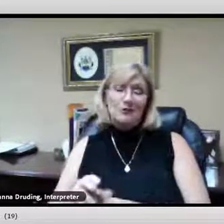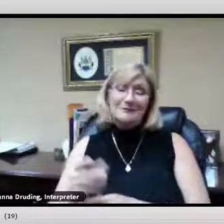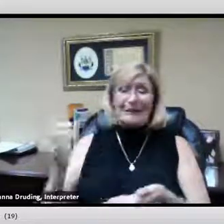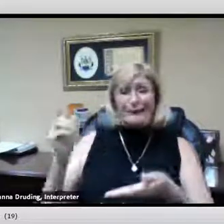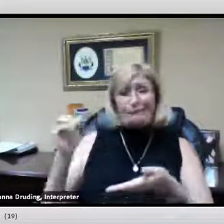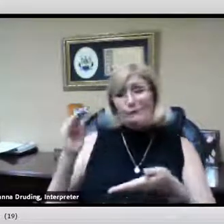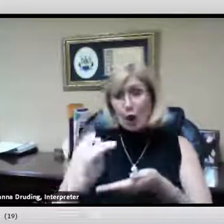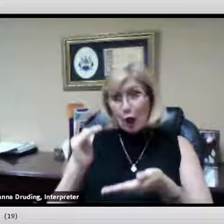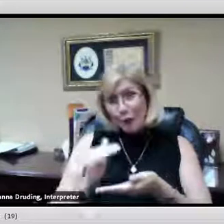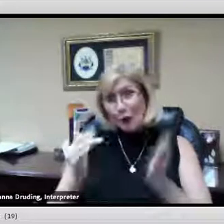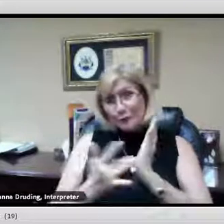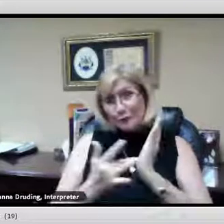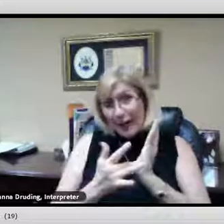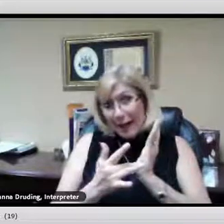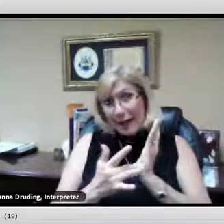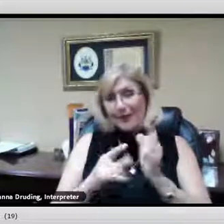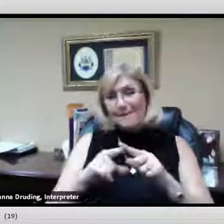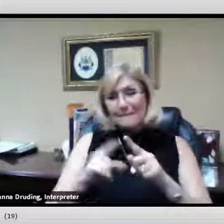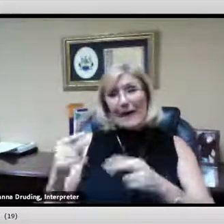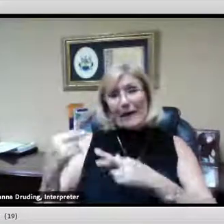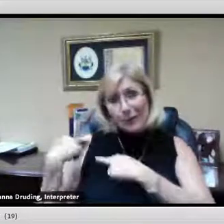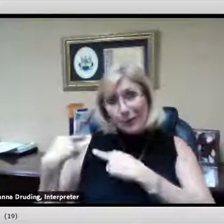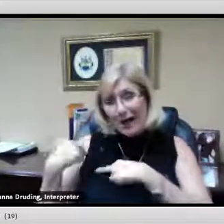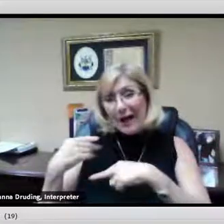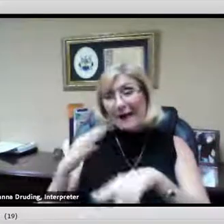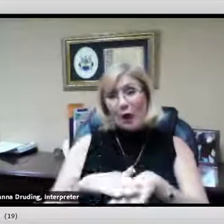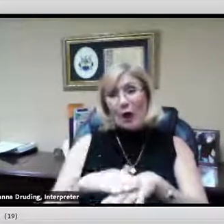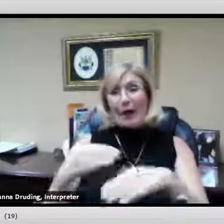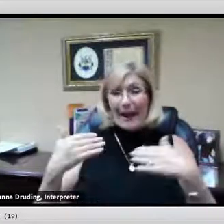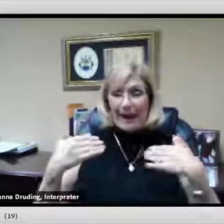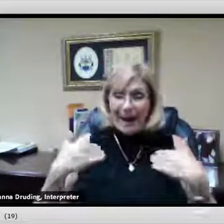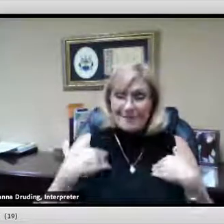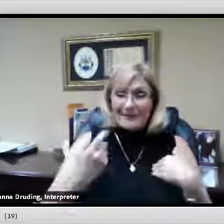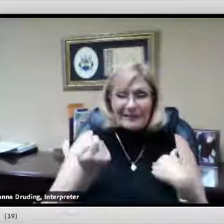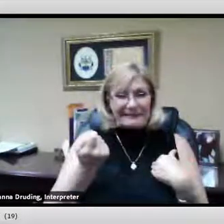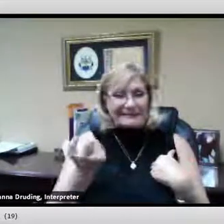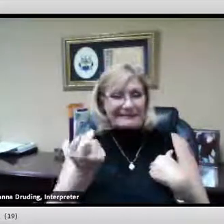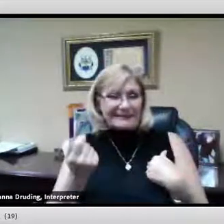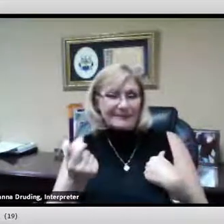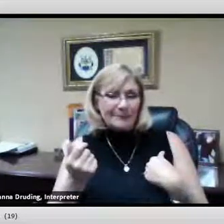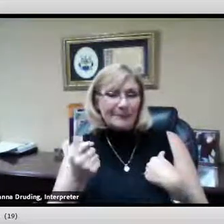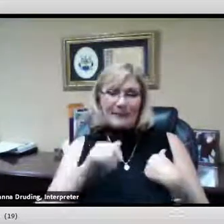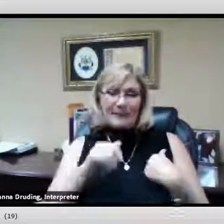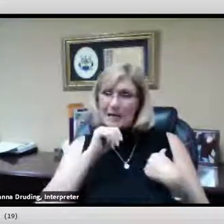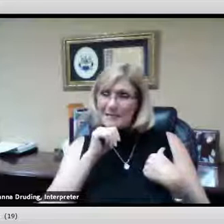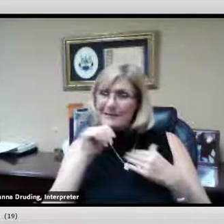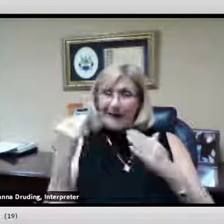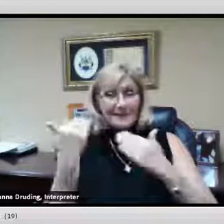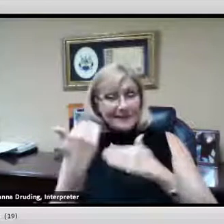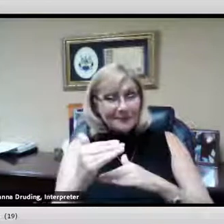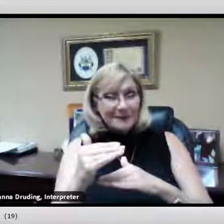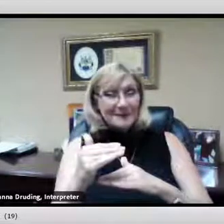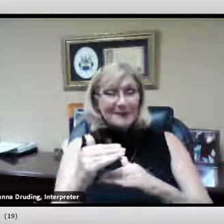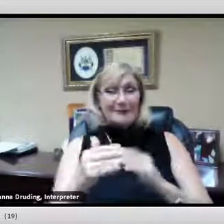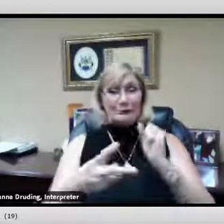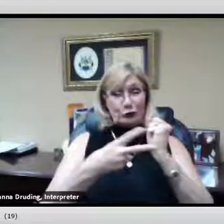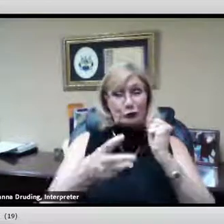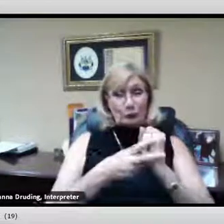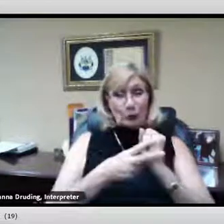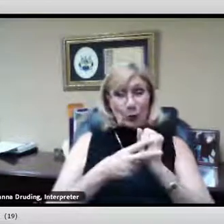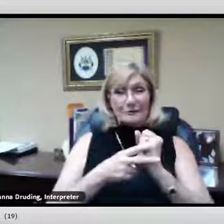tech. It relies on having a little bit unlimited storage space in